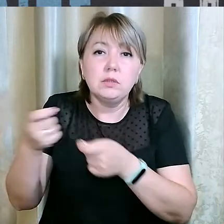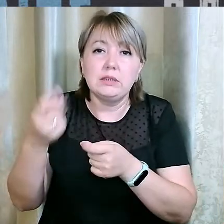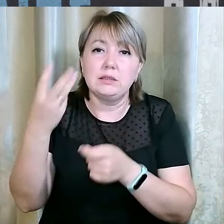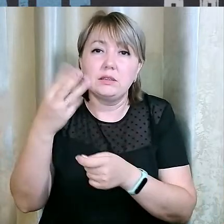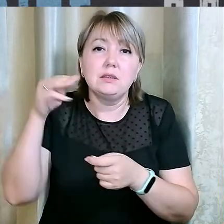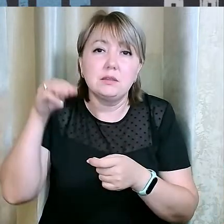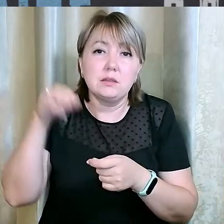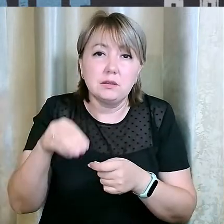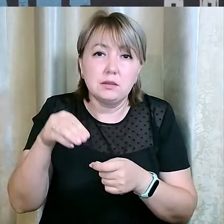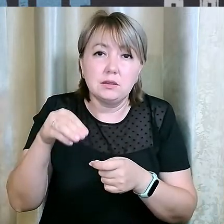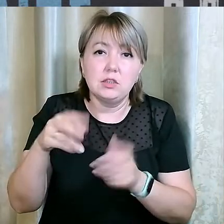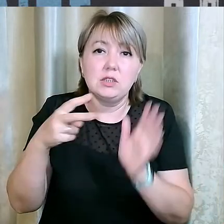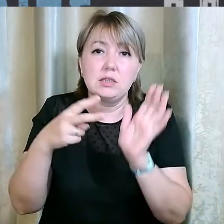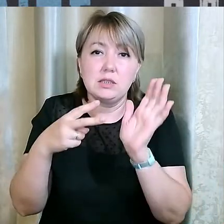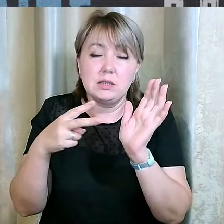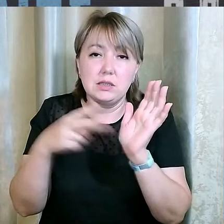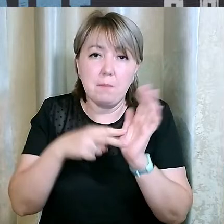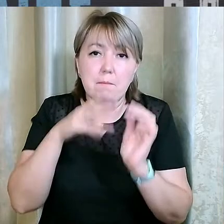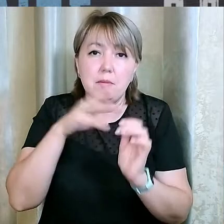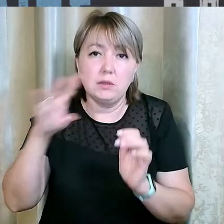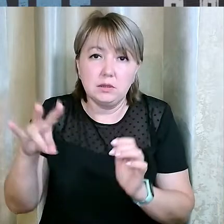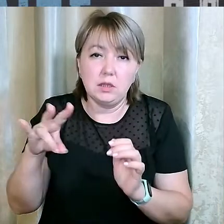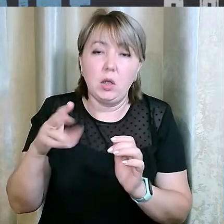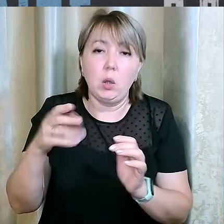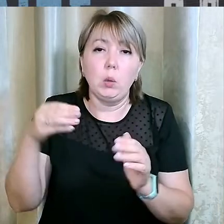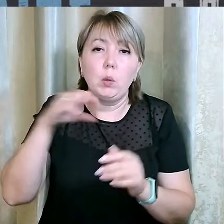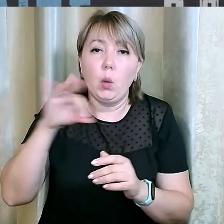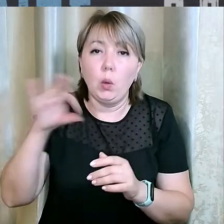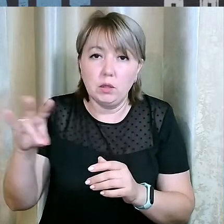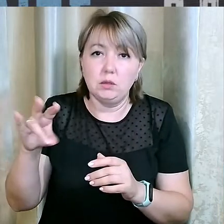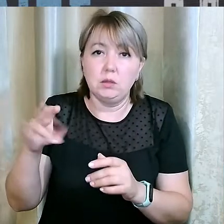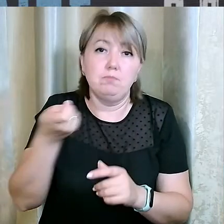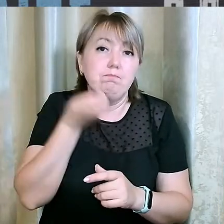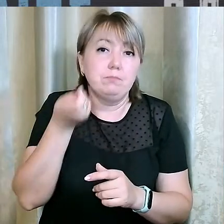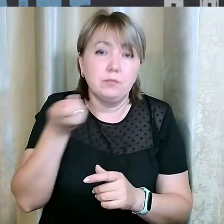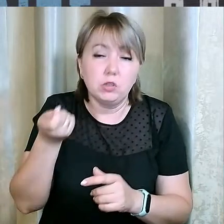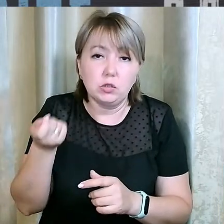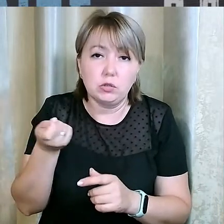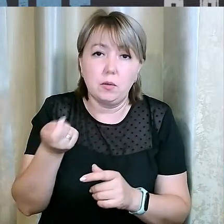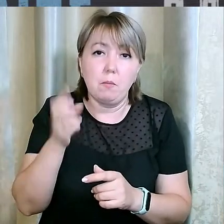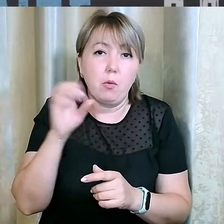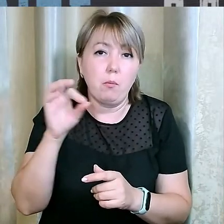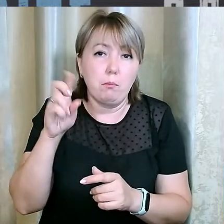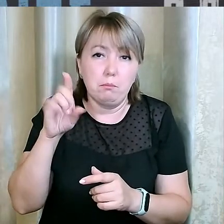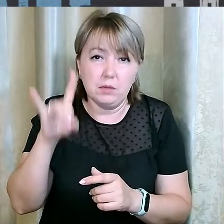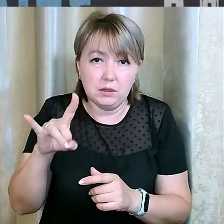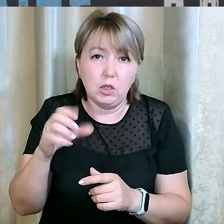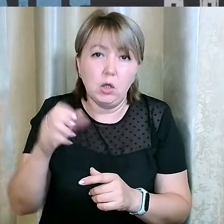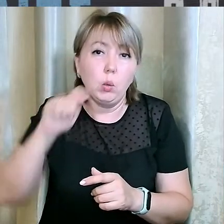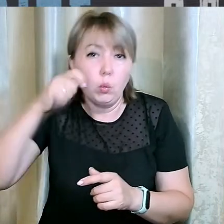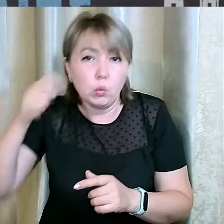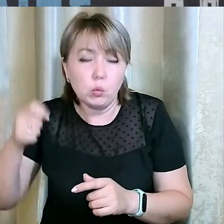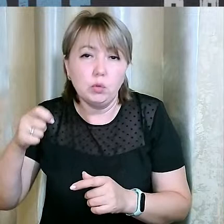3.7 million tons of grain and legumes were exported from Ukraine in June this year.